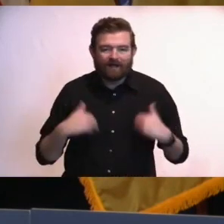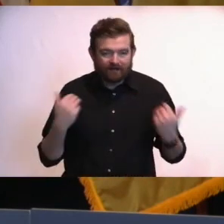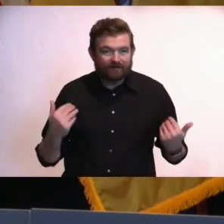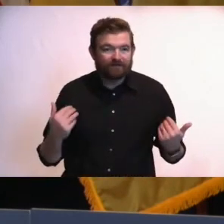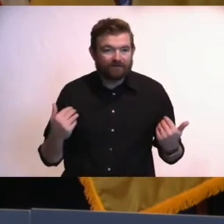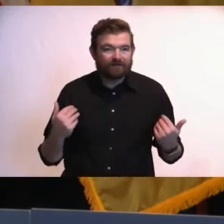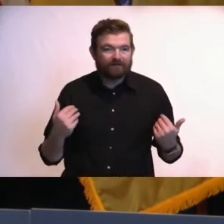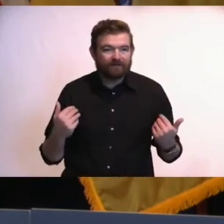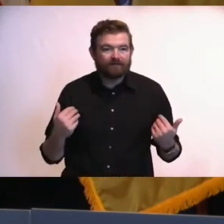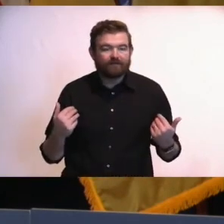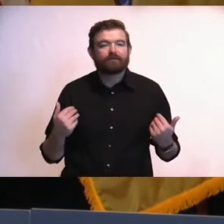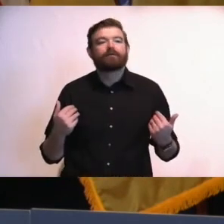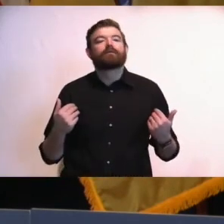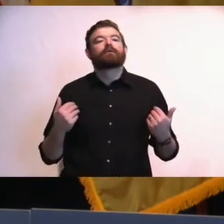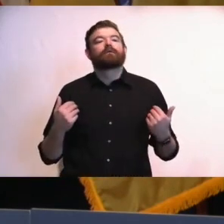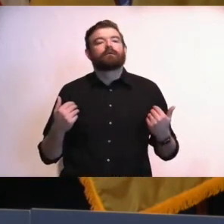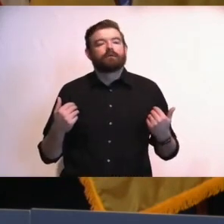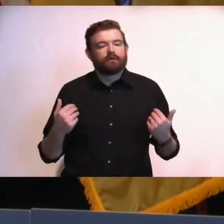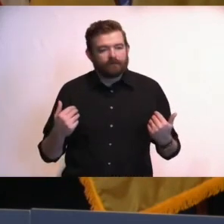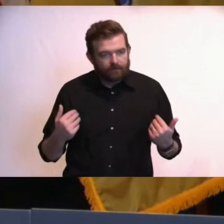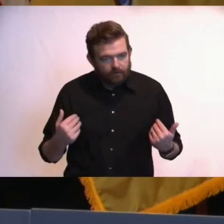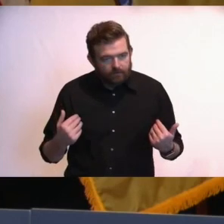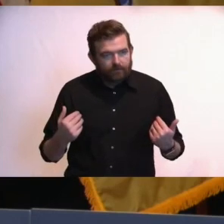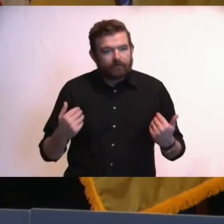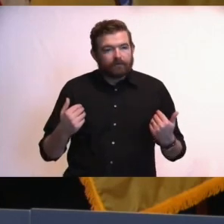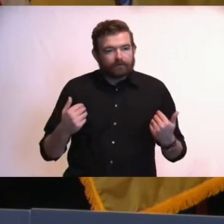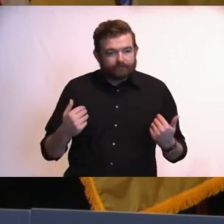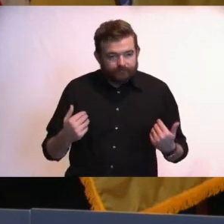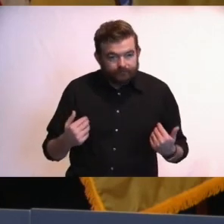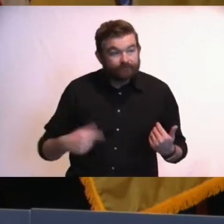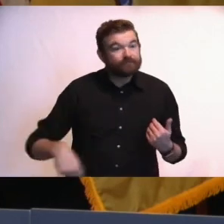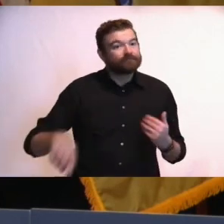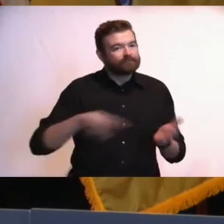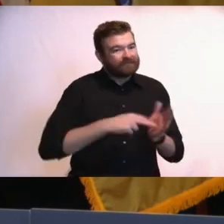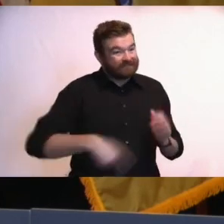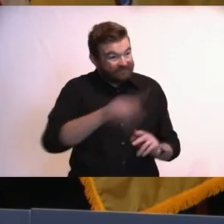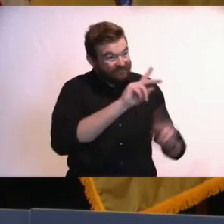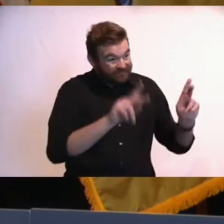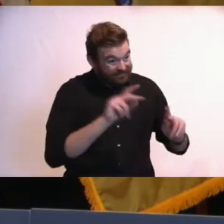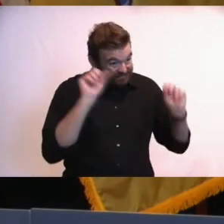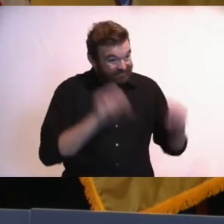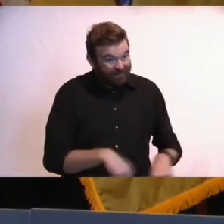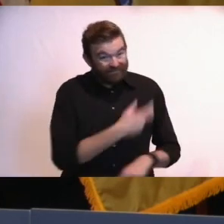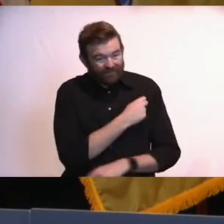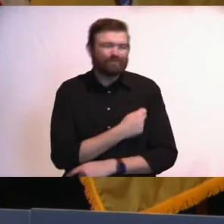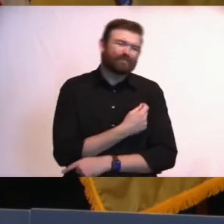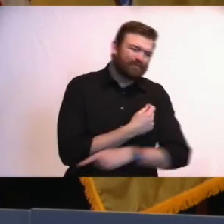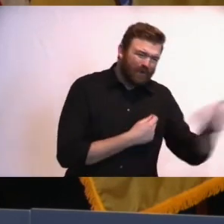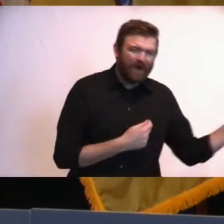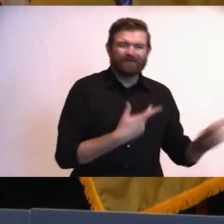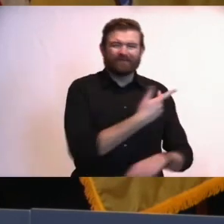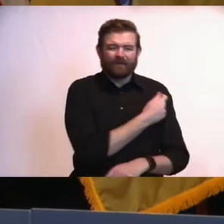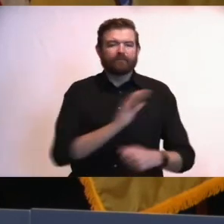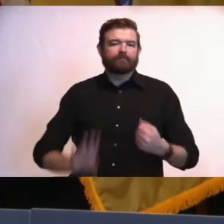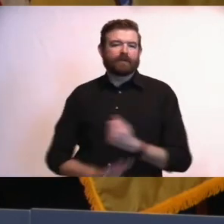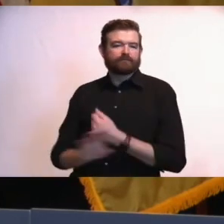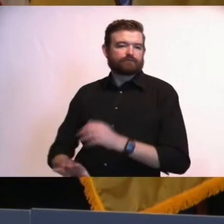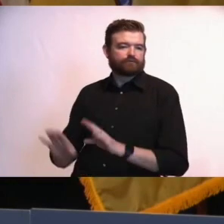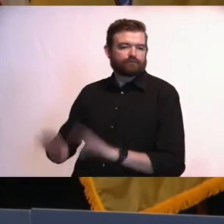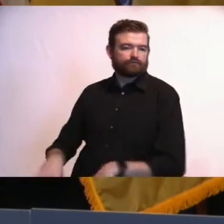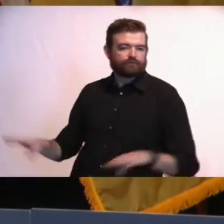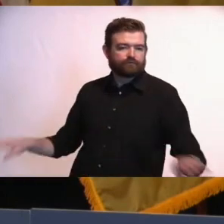coverage among all of the populations that are eligible for getting vaccinated, so we can cocoon these